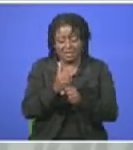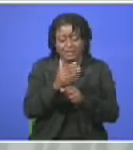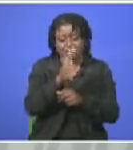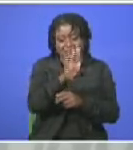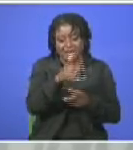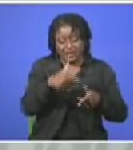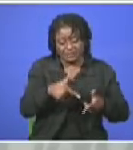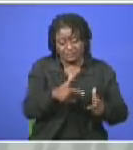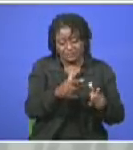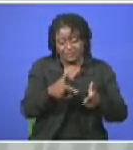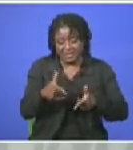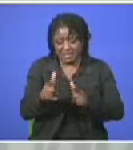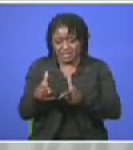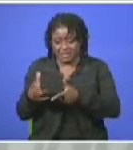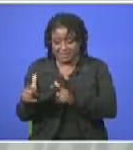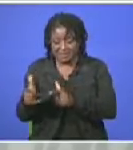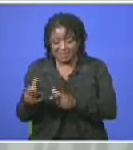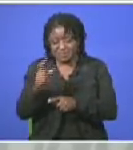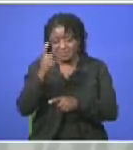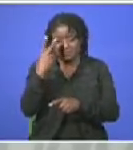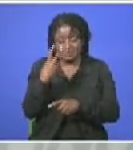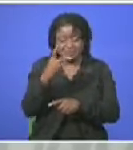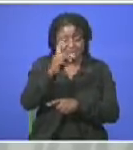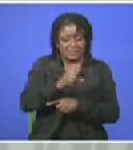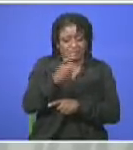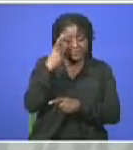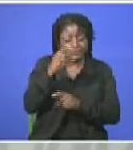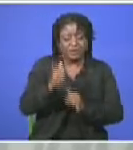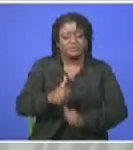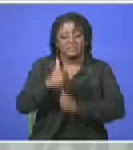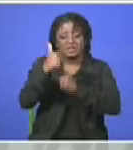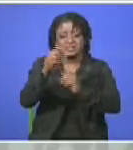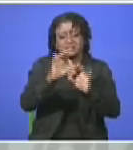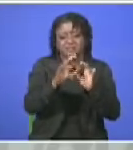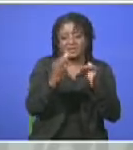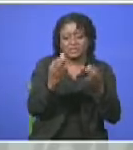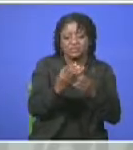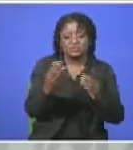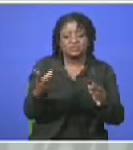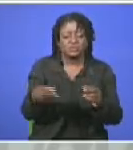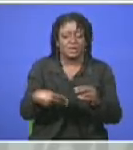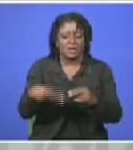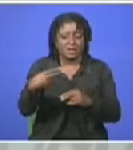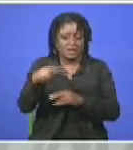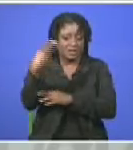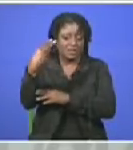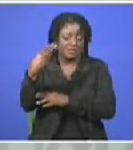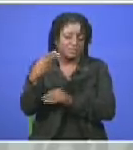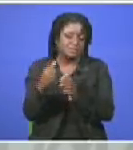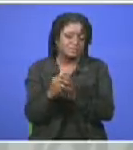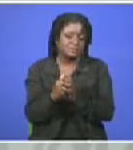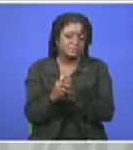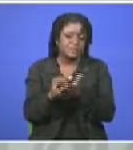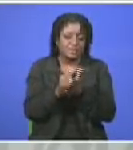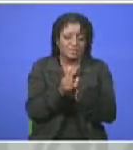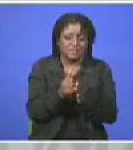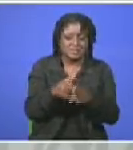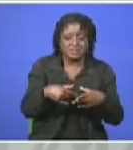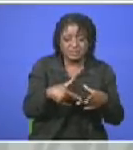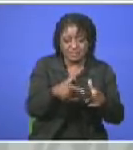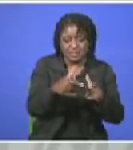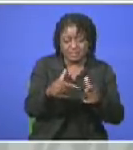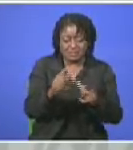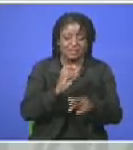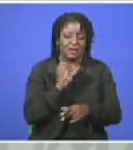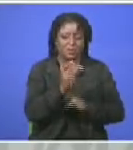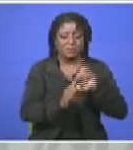are deemed necessary for the advancement of the Federation to further heights. These lanes are our